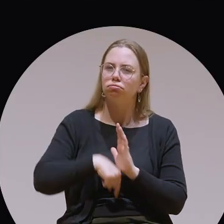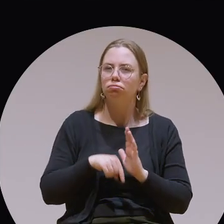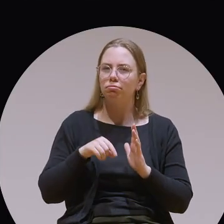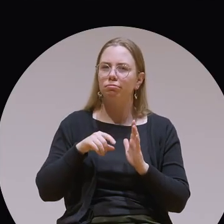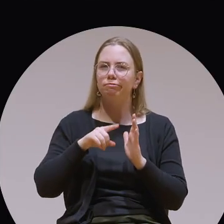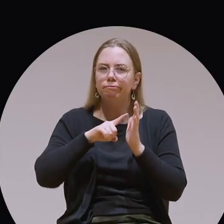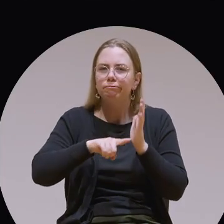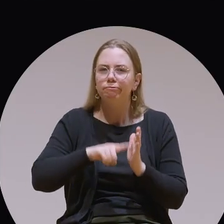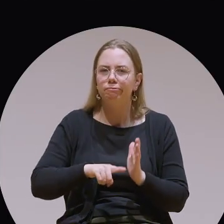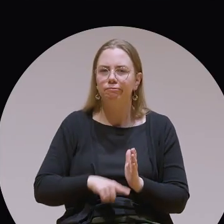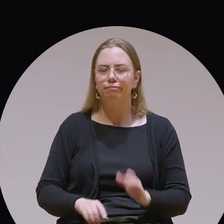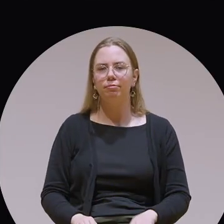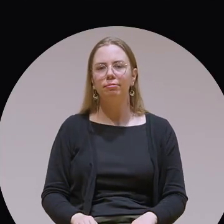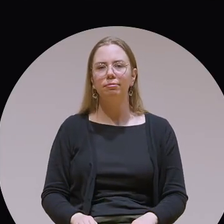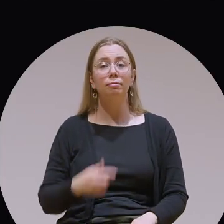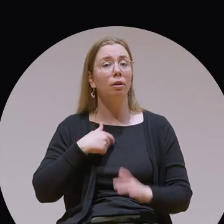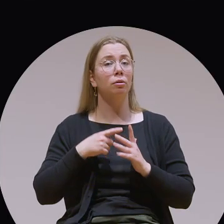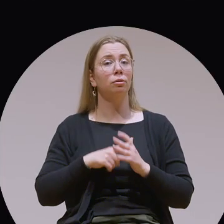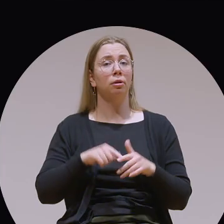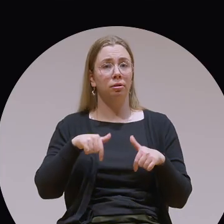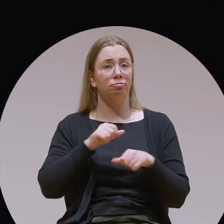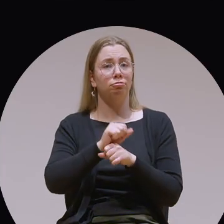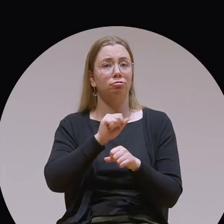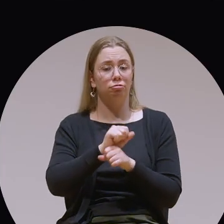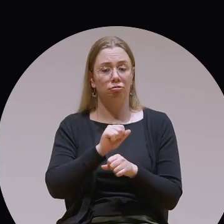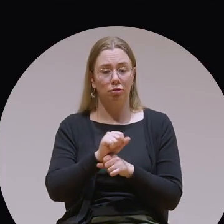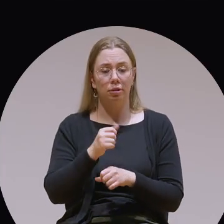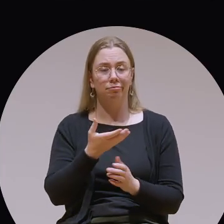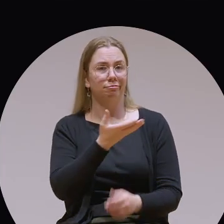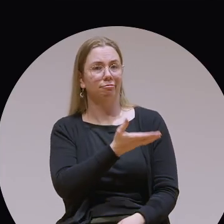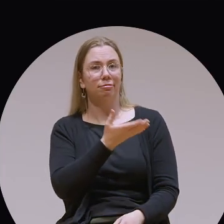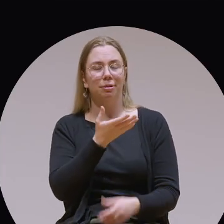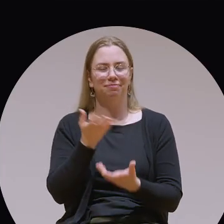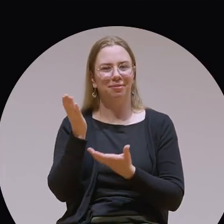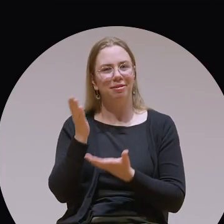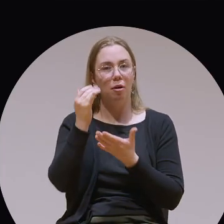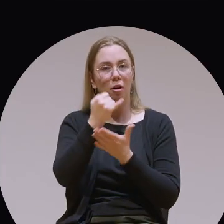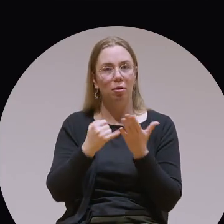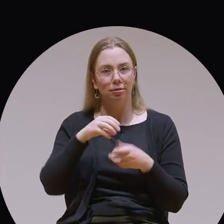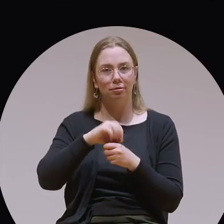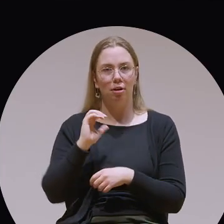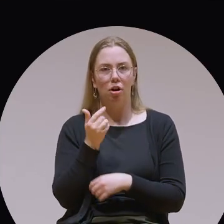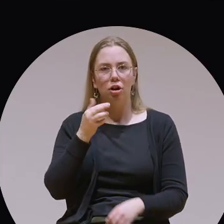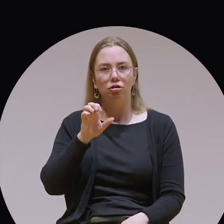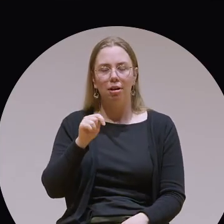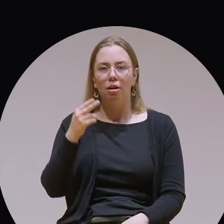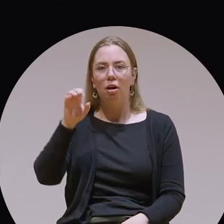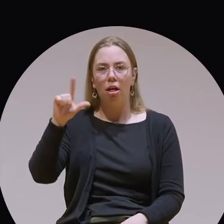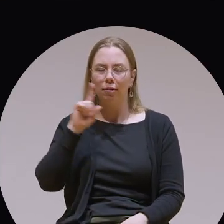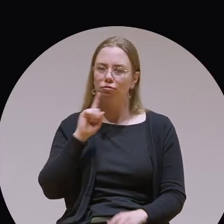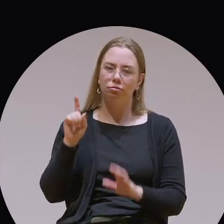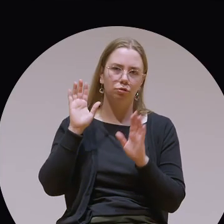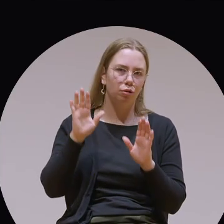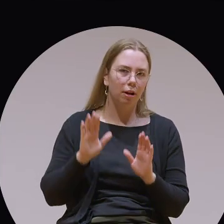when I first joined the Met, this was the scene in the Great Hall. This is an incredible, not quite an antiquity,